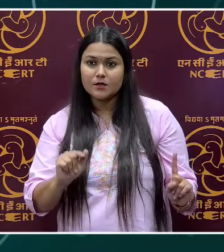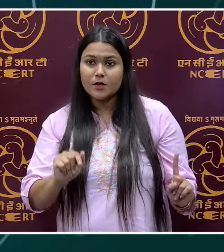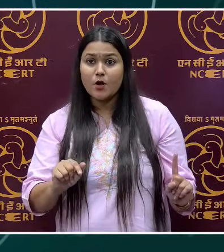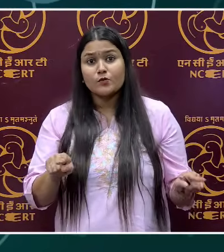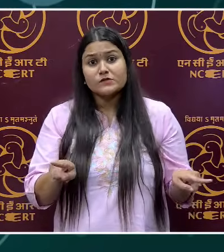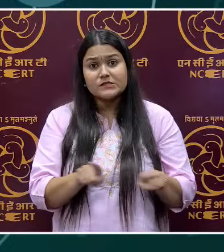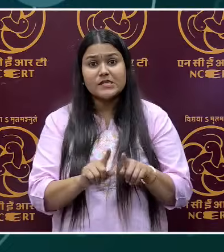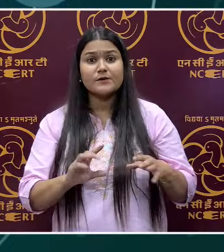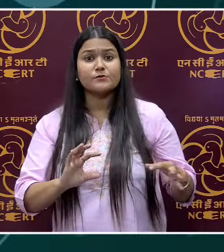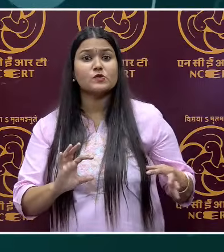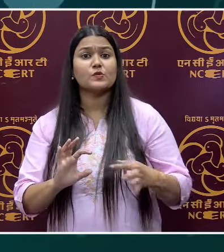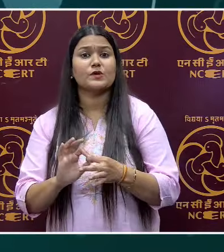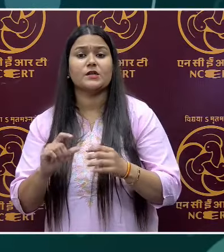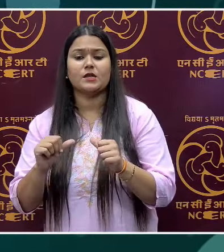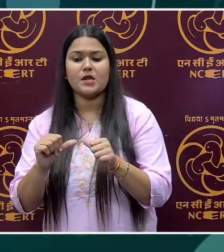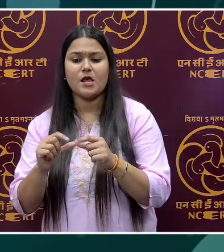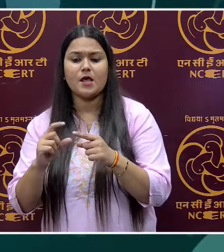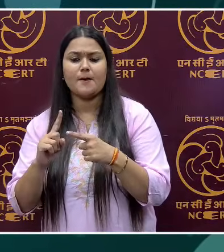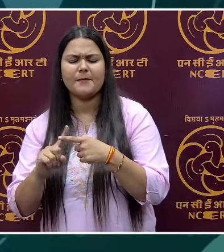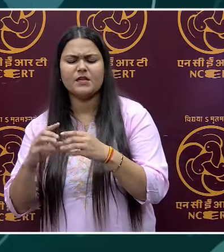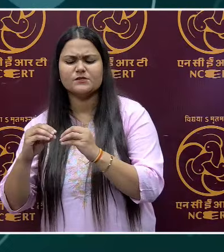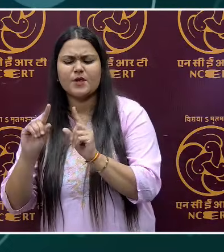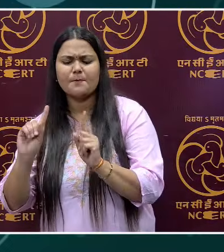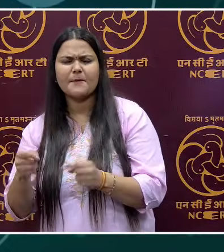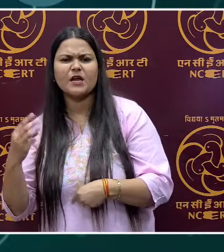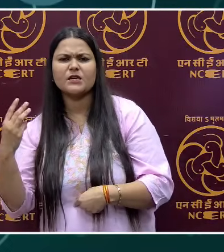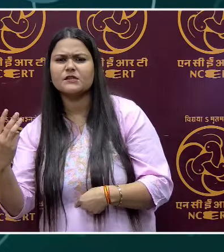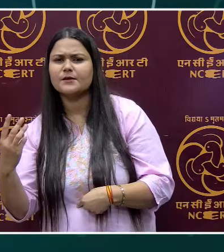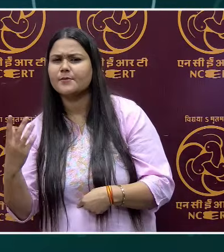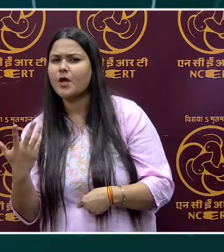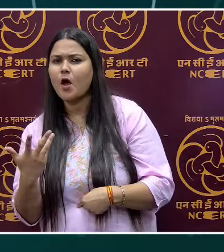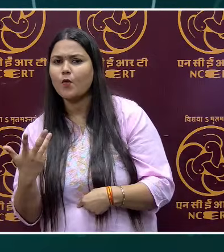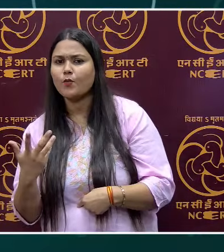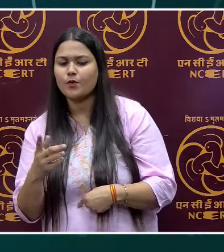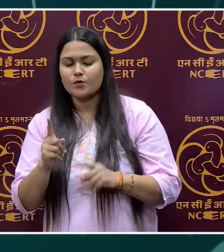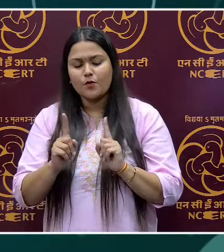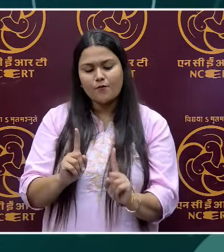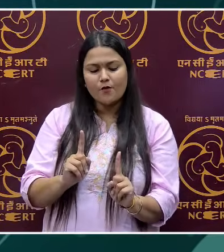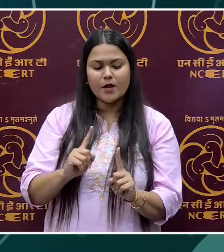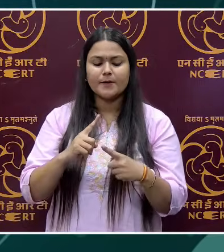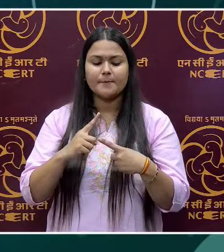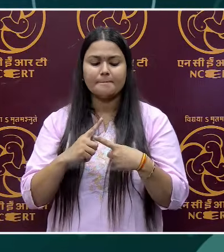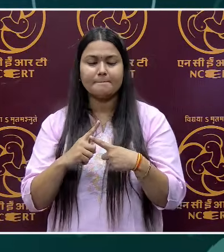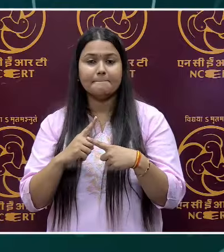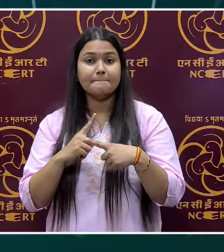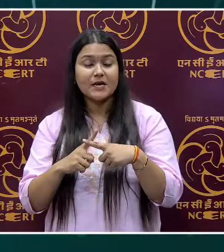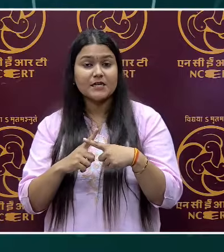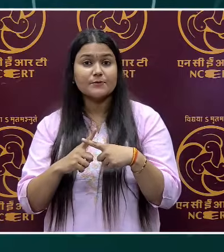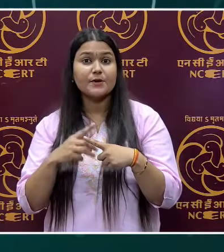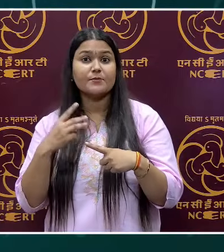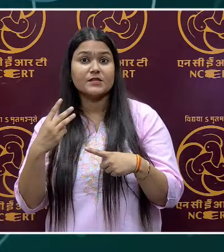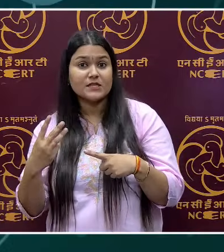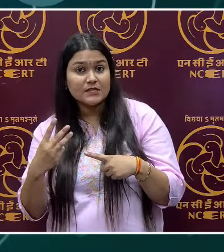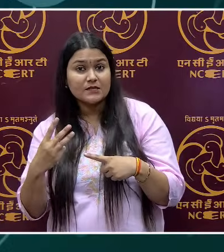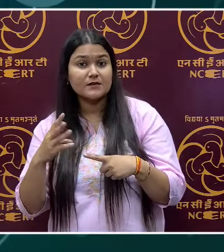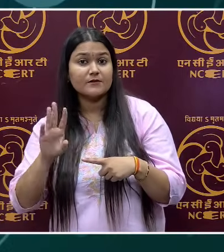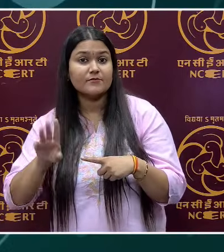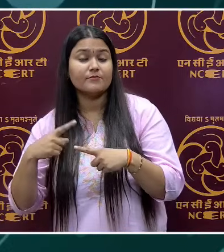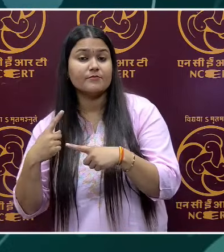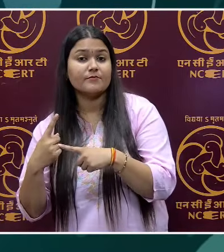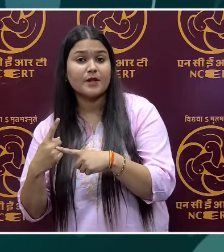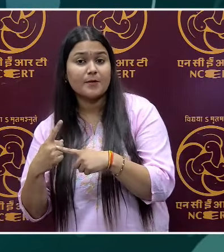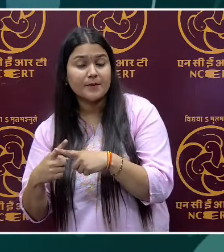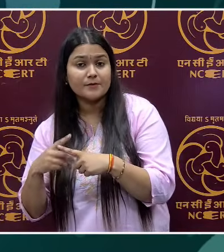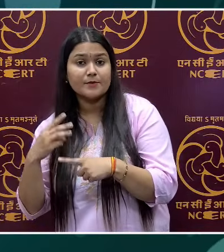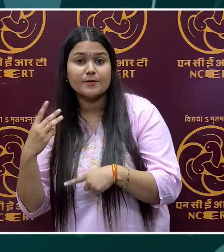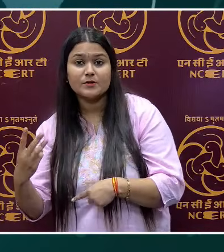here and 3 will come here, again 3 will